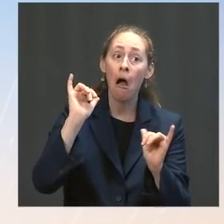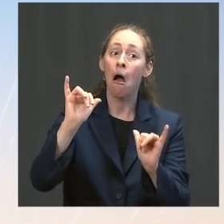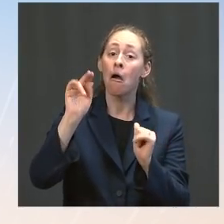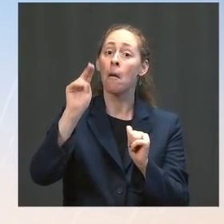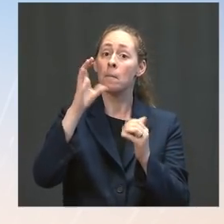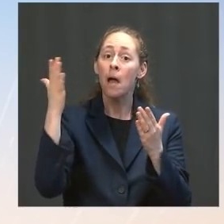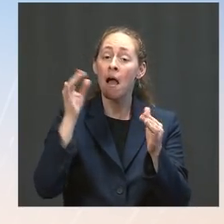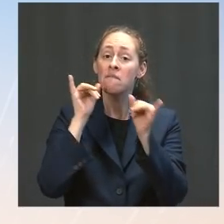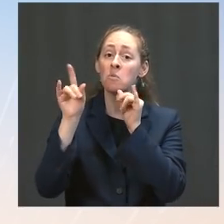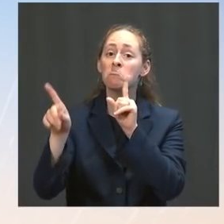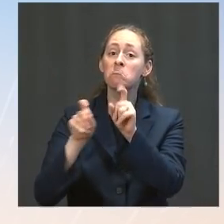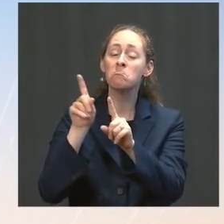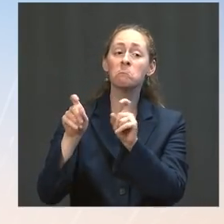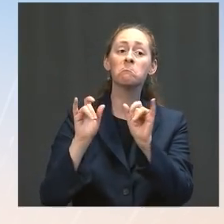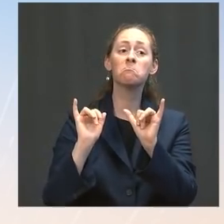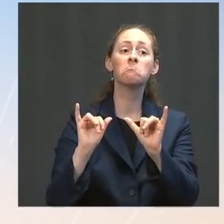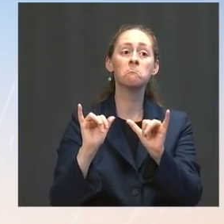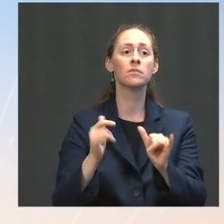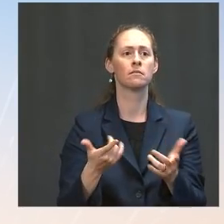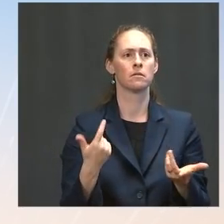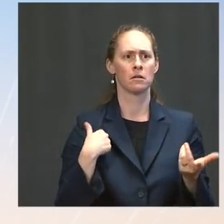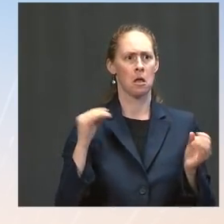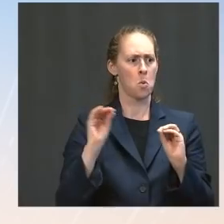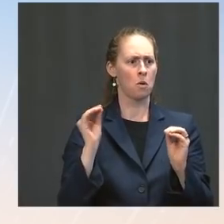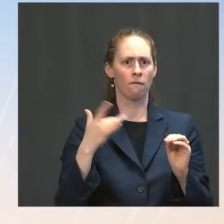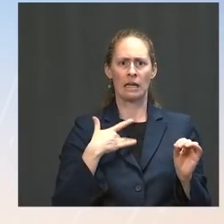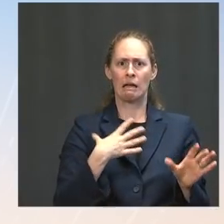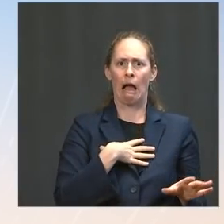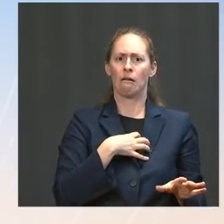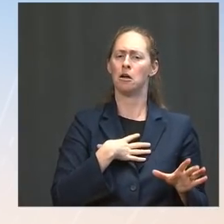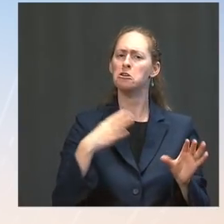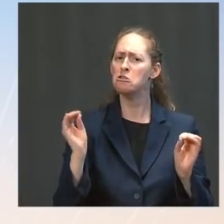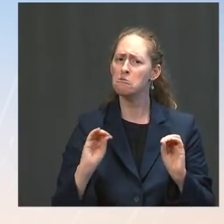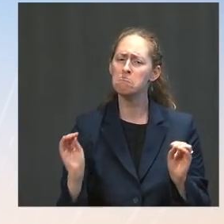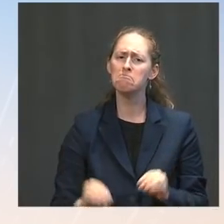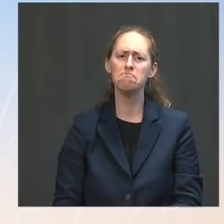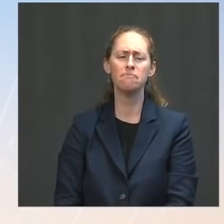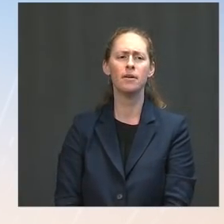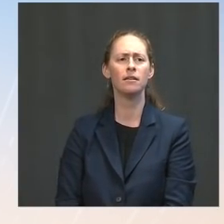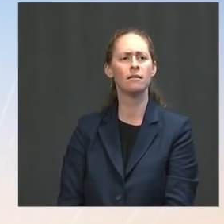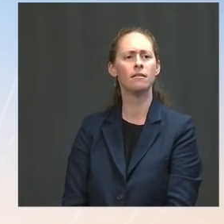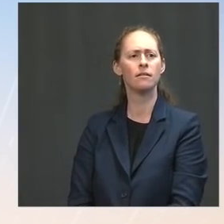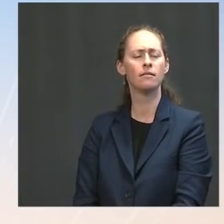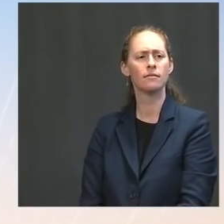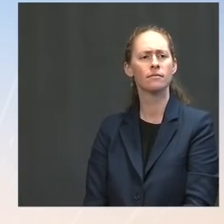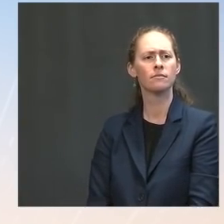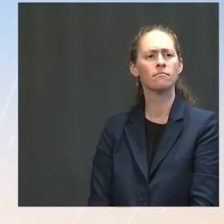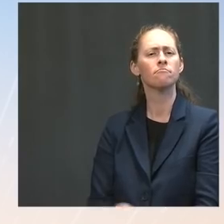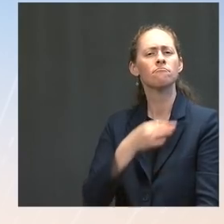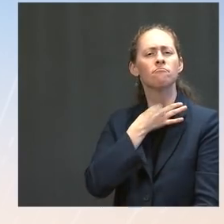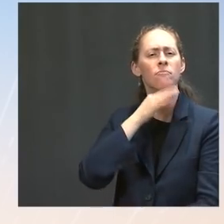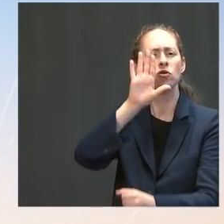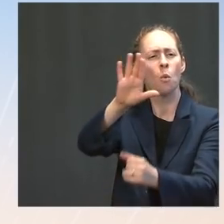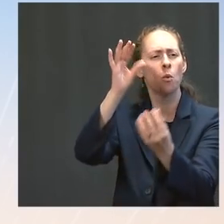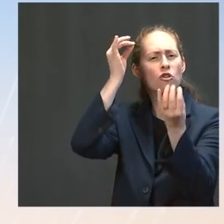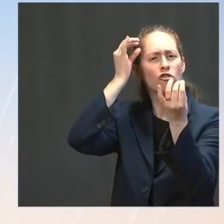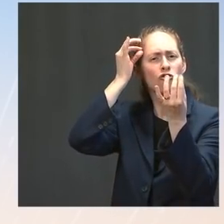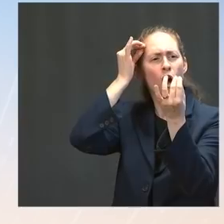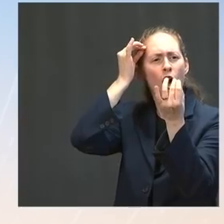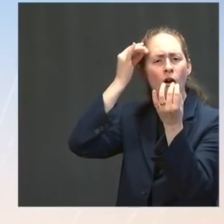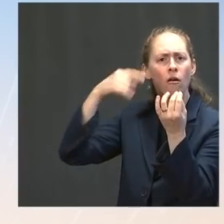airport, those are the people we are in direct contact with. And then let me ask lastly about the two congressmen who went over Sure. there. I know the statement you've put out